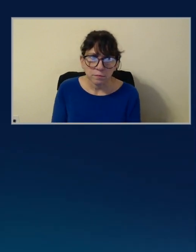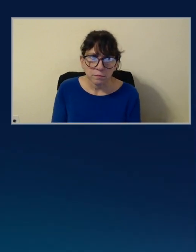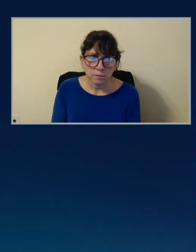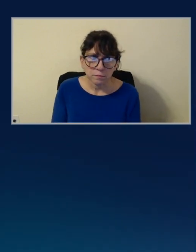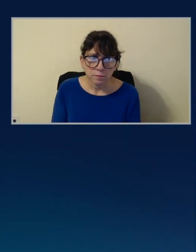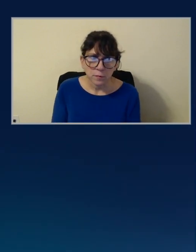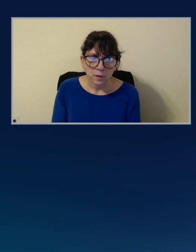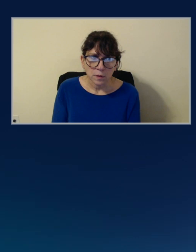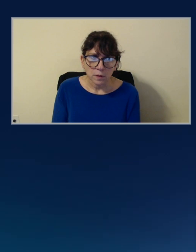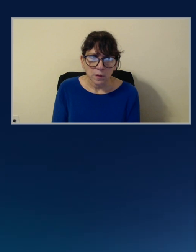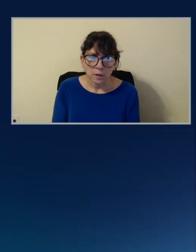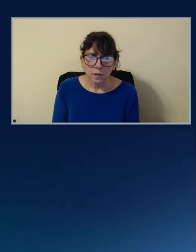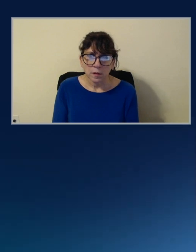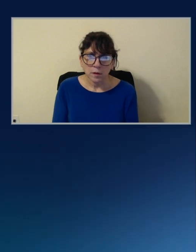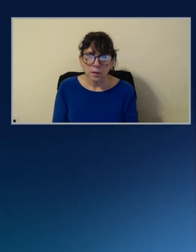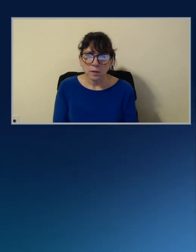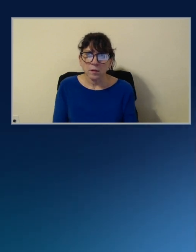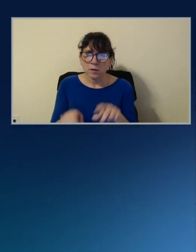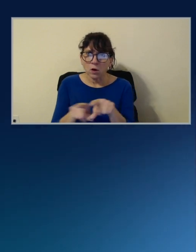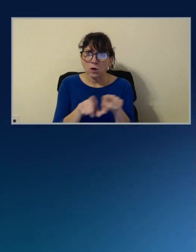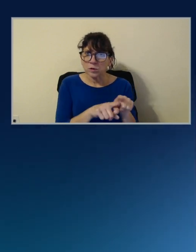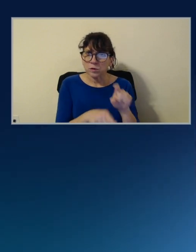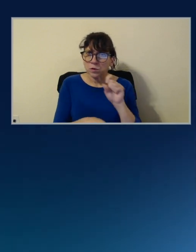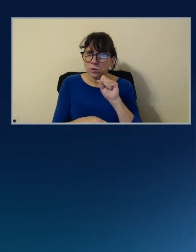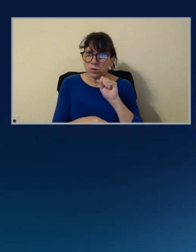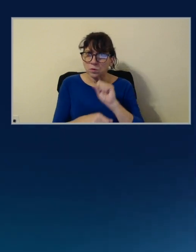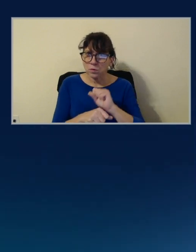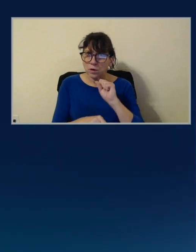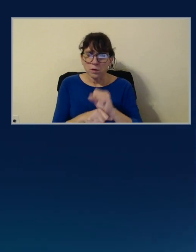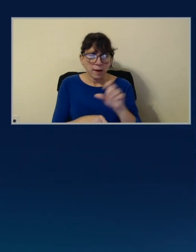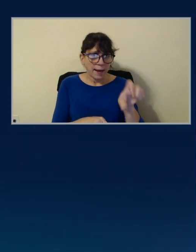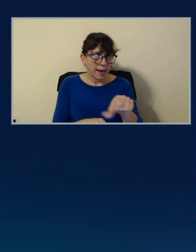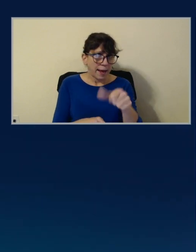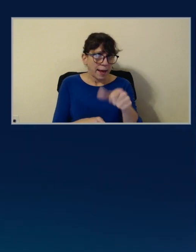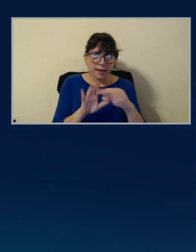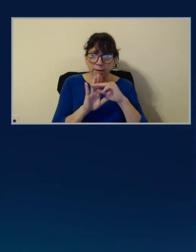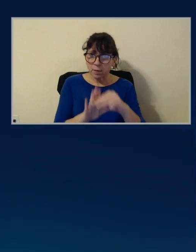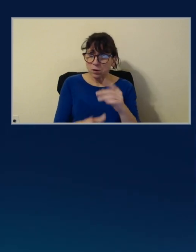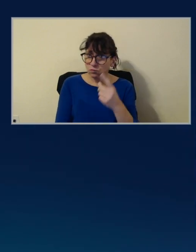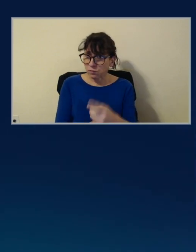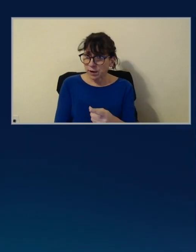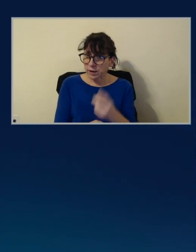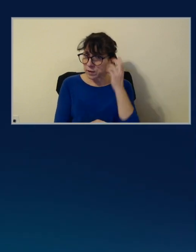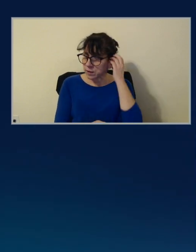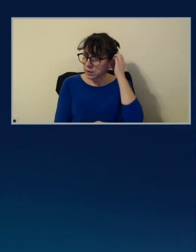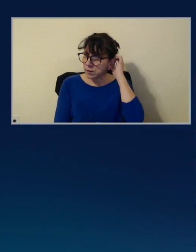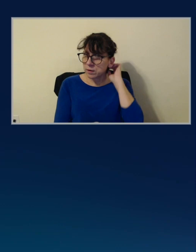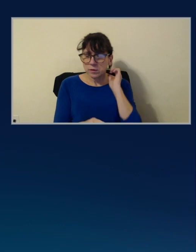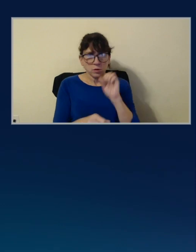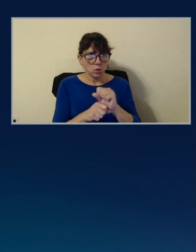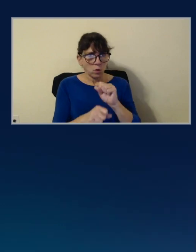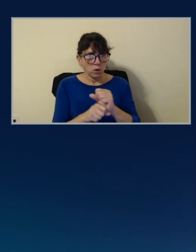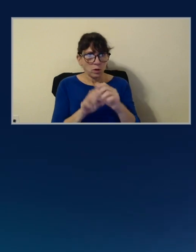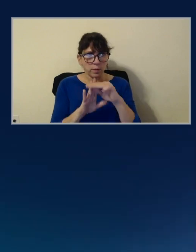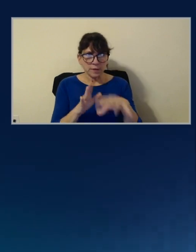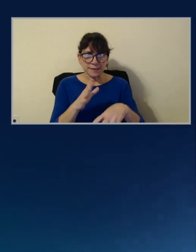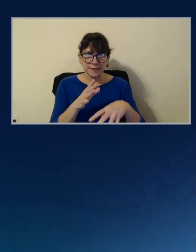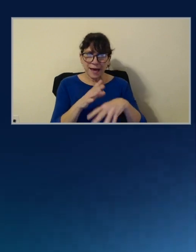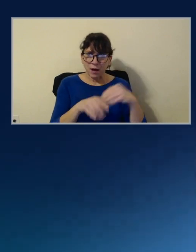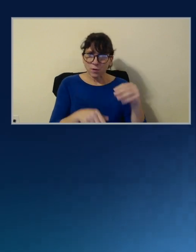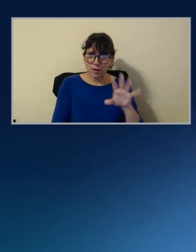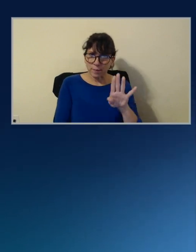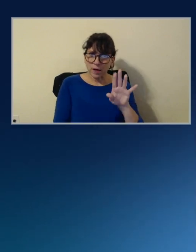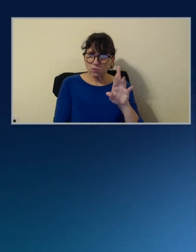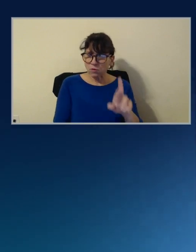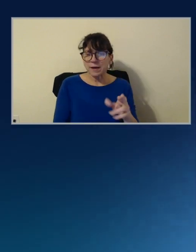Okay, is it also working? Well, it should work on any model then, right? Like, does it work on models outside of Bedrock? So at the moment it is attached,